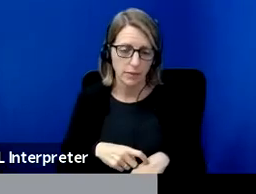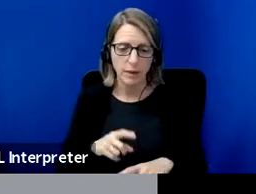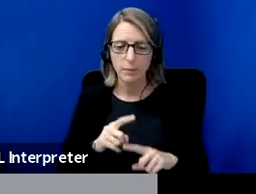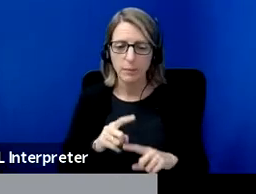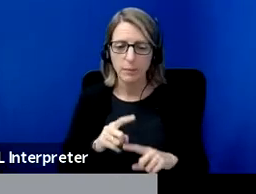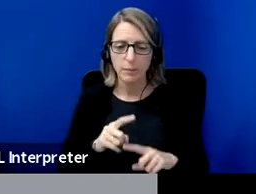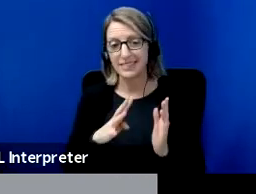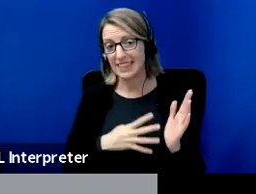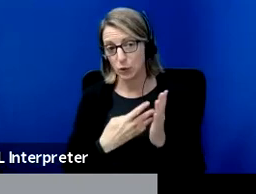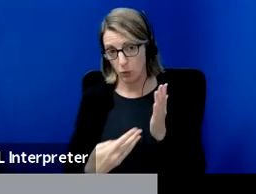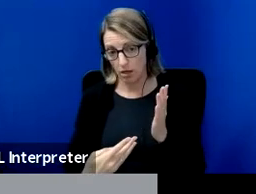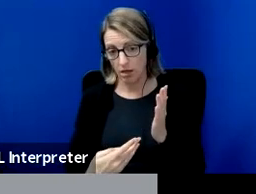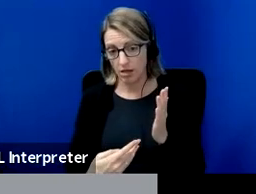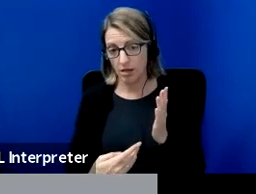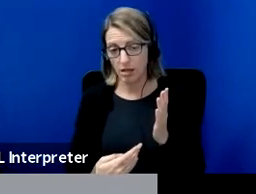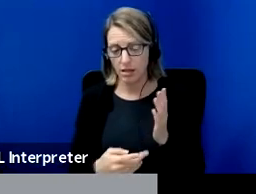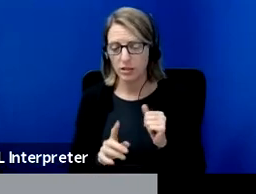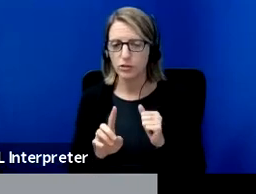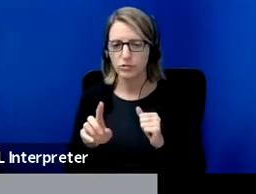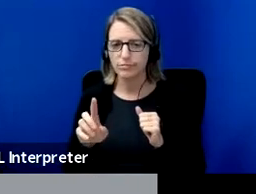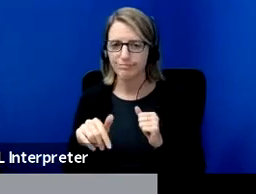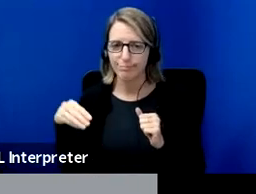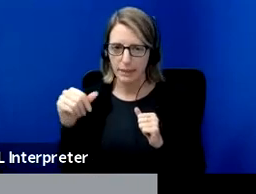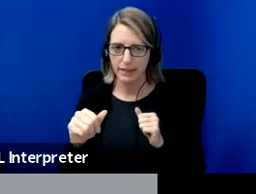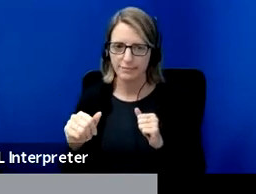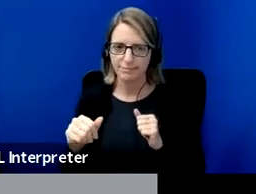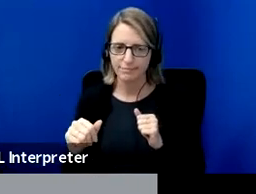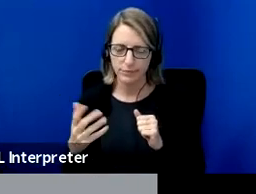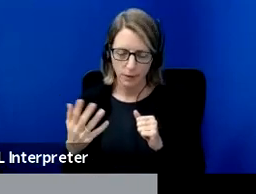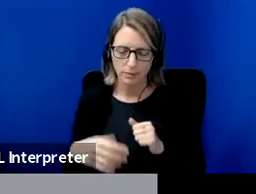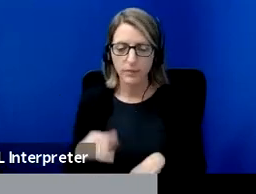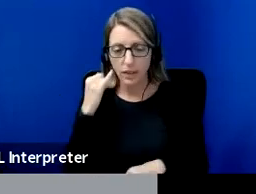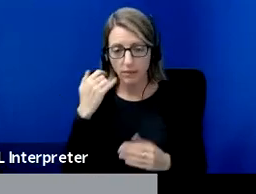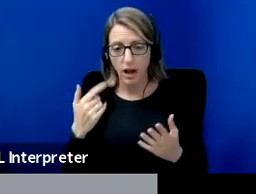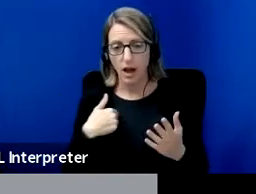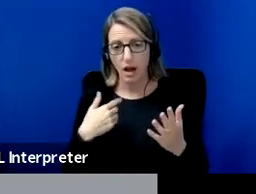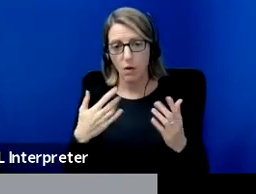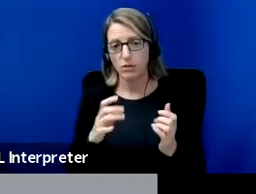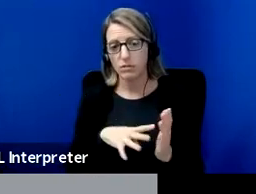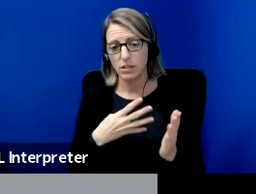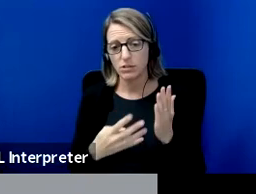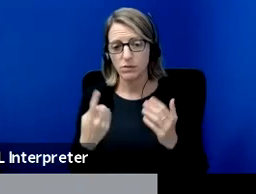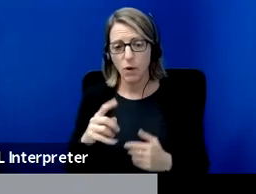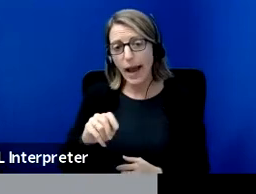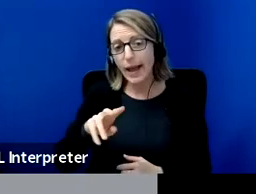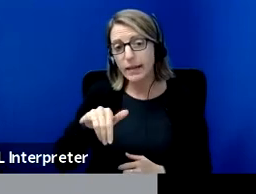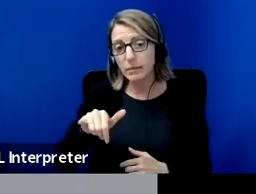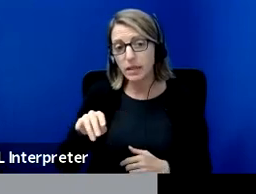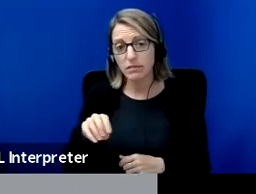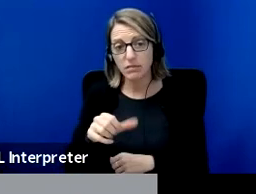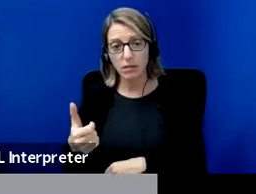scheduled version is only paid. So if I wanted to schedule it for Amy at a different